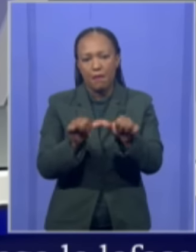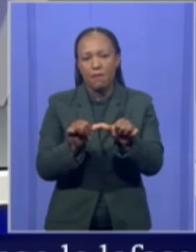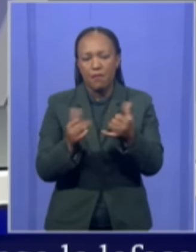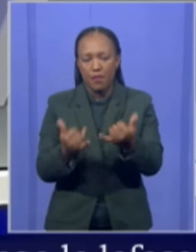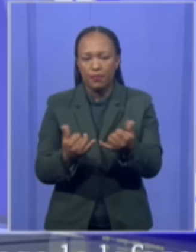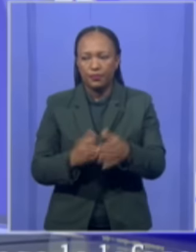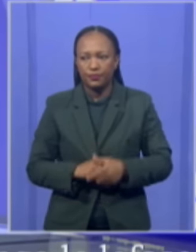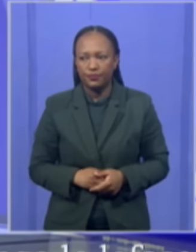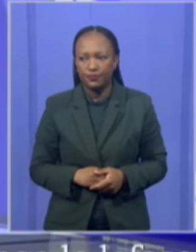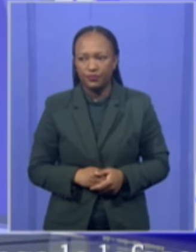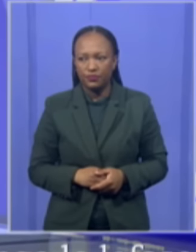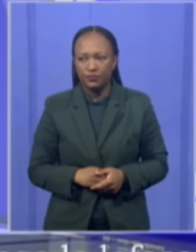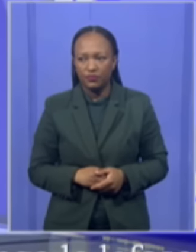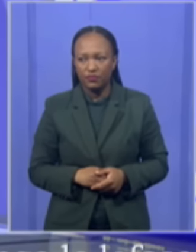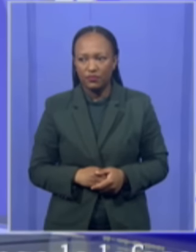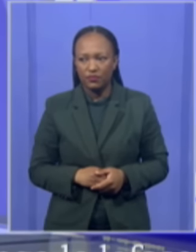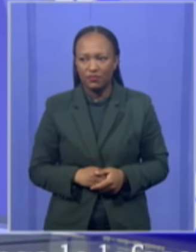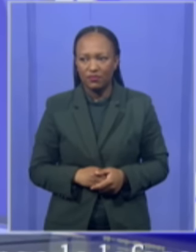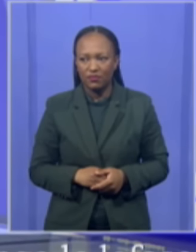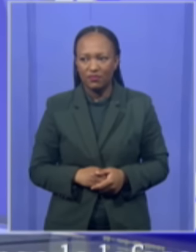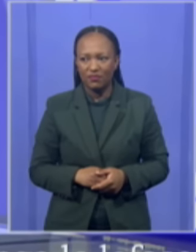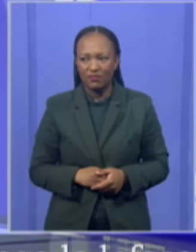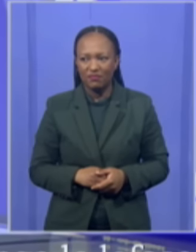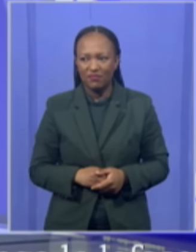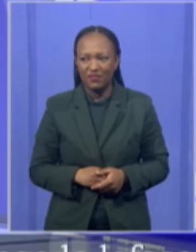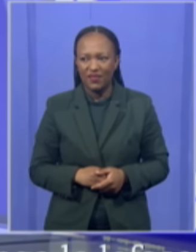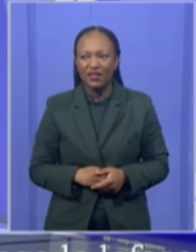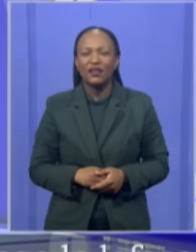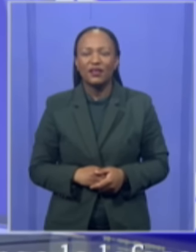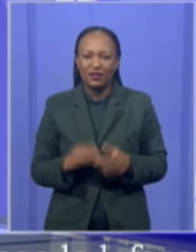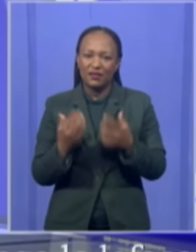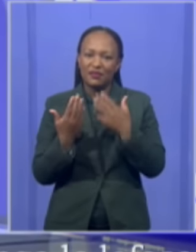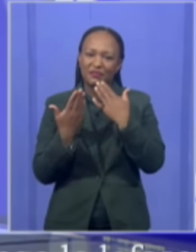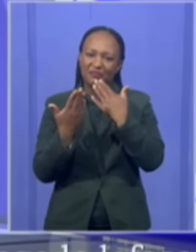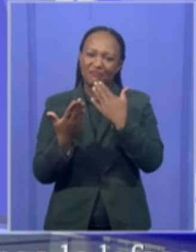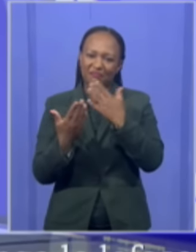re boge kgatišo e leng gore e tla tlhatsela seo o se bolelago.